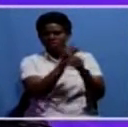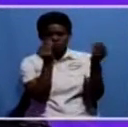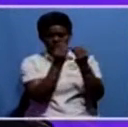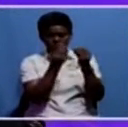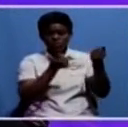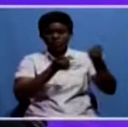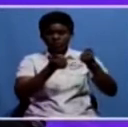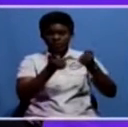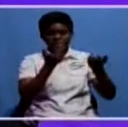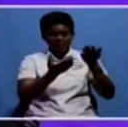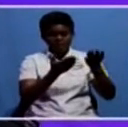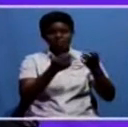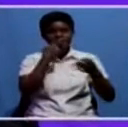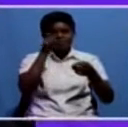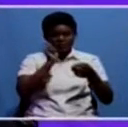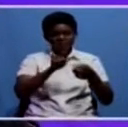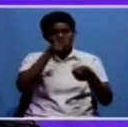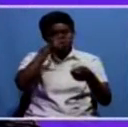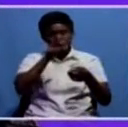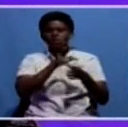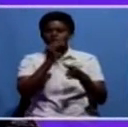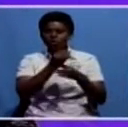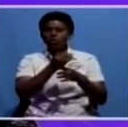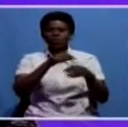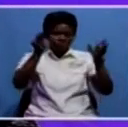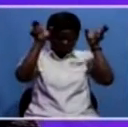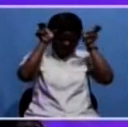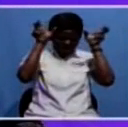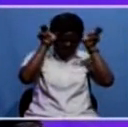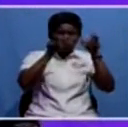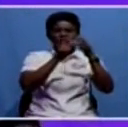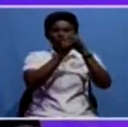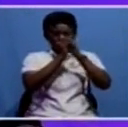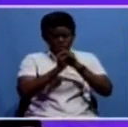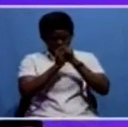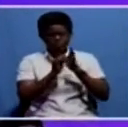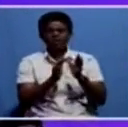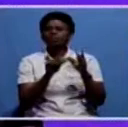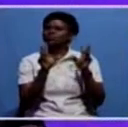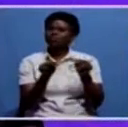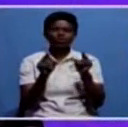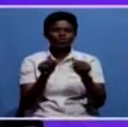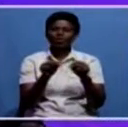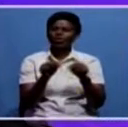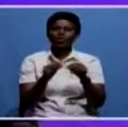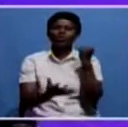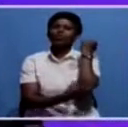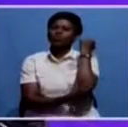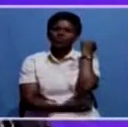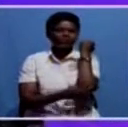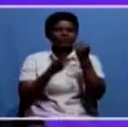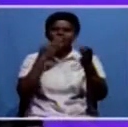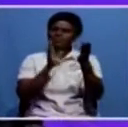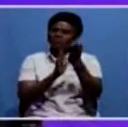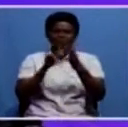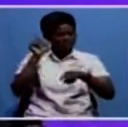then either they must be a corrupt or they must be a devil worshipper. Let us not glorify poverty, because we can't